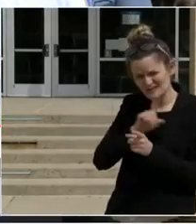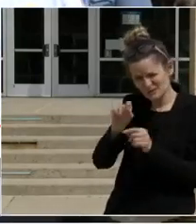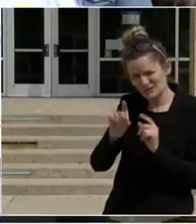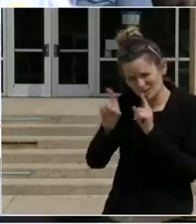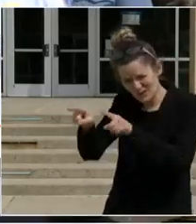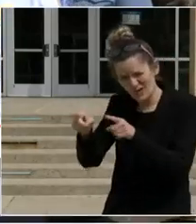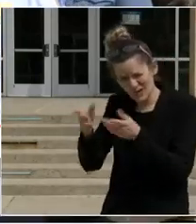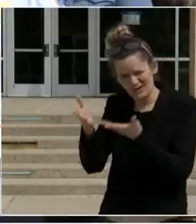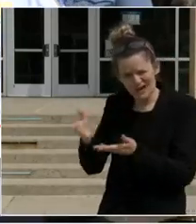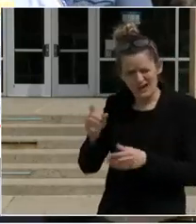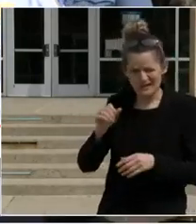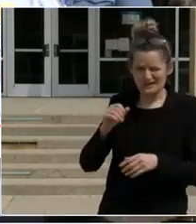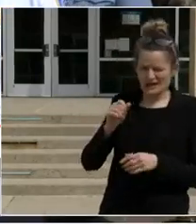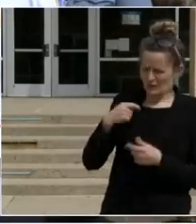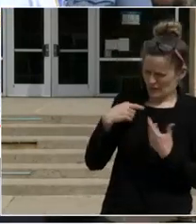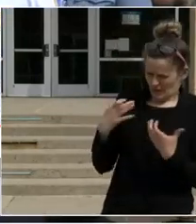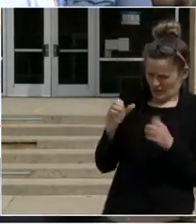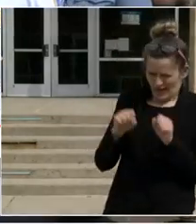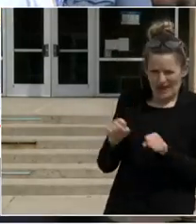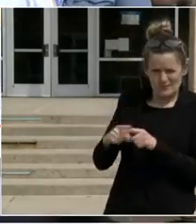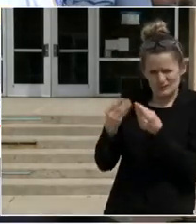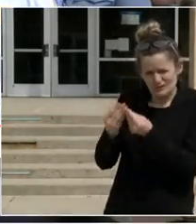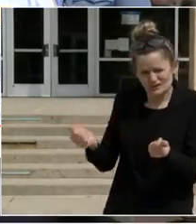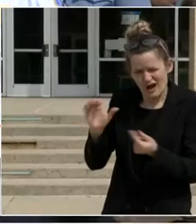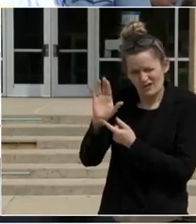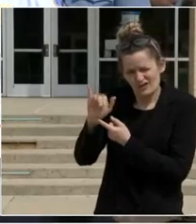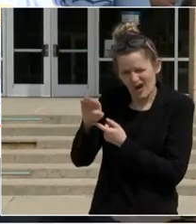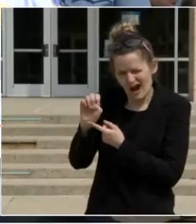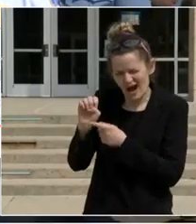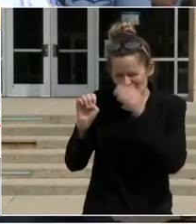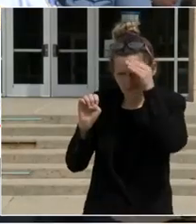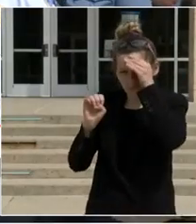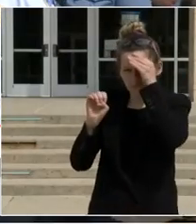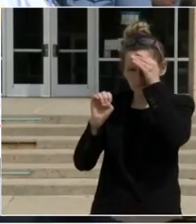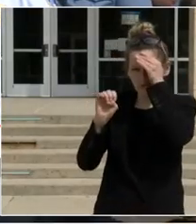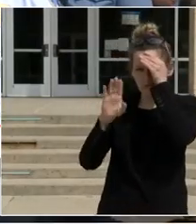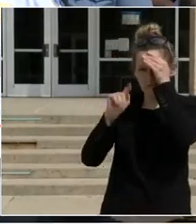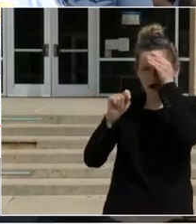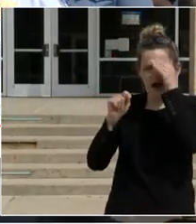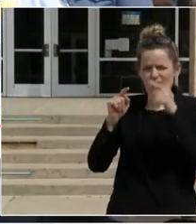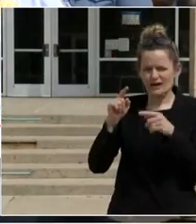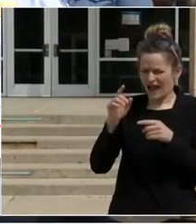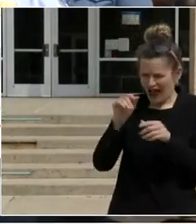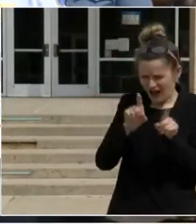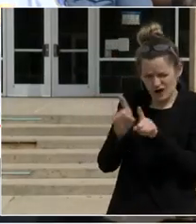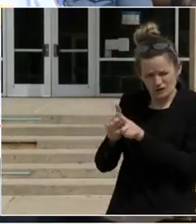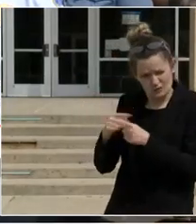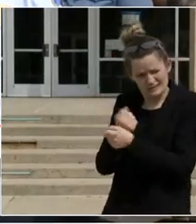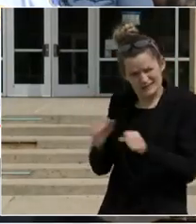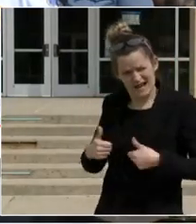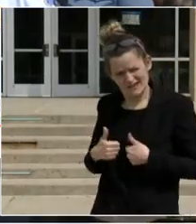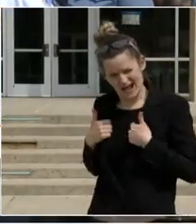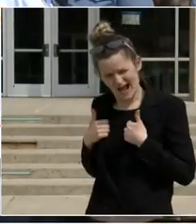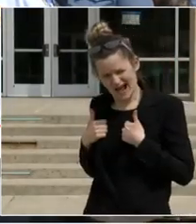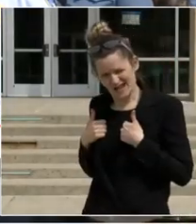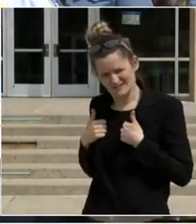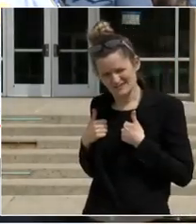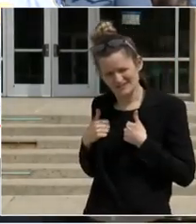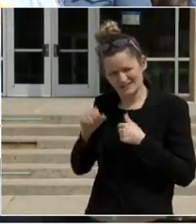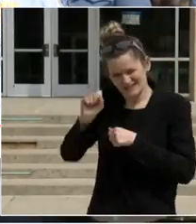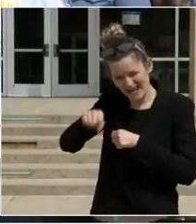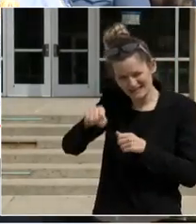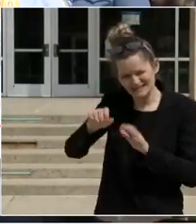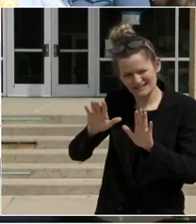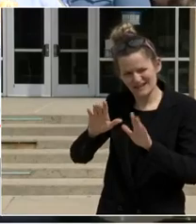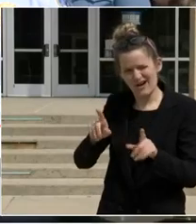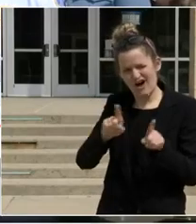able to solve the crime and maybe being able to save a life. So I think that's a good thing. And what we also know is